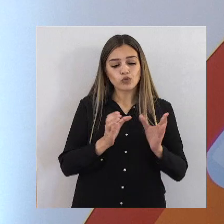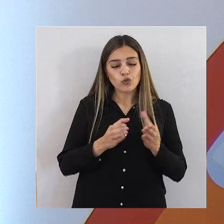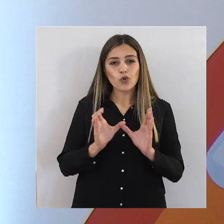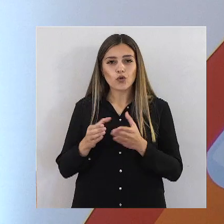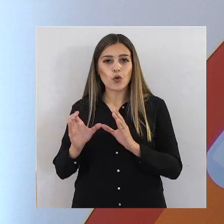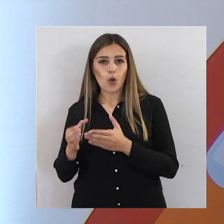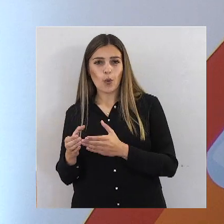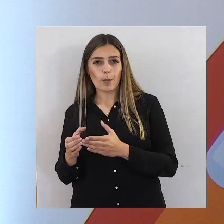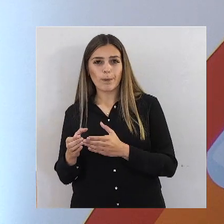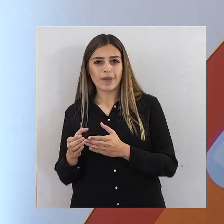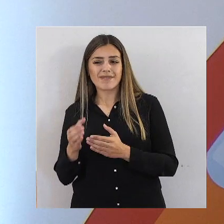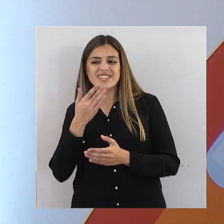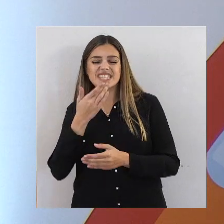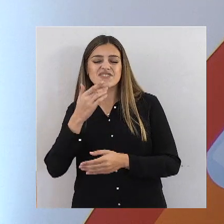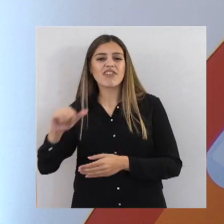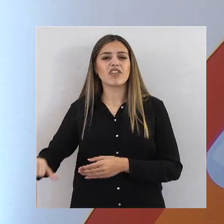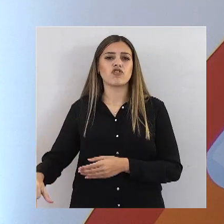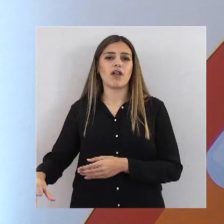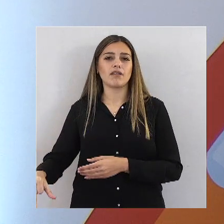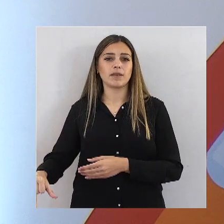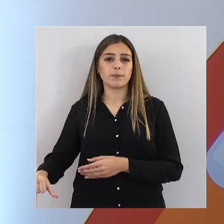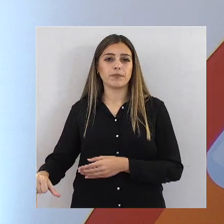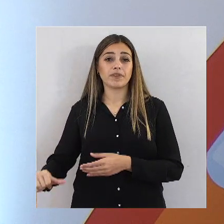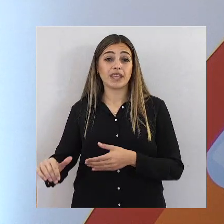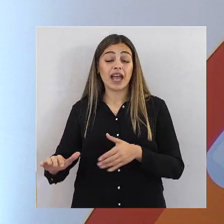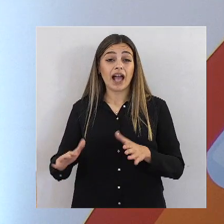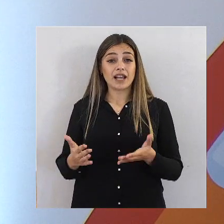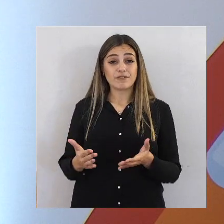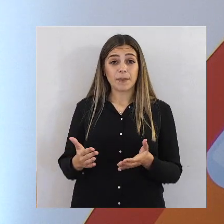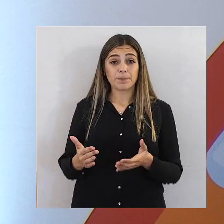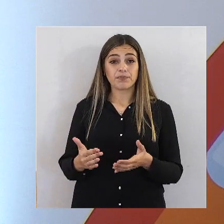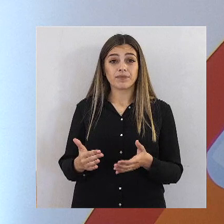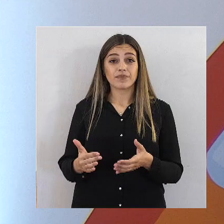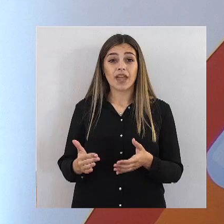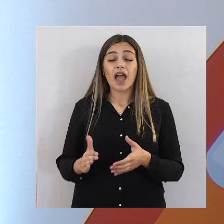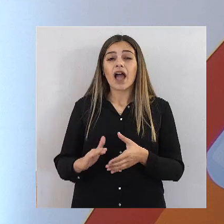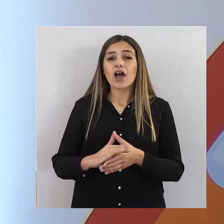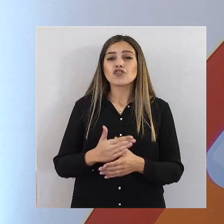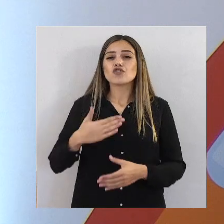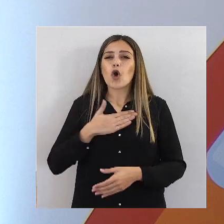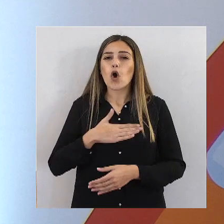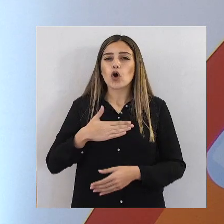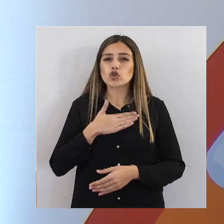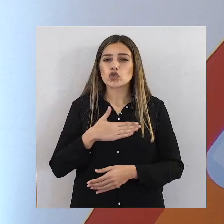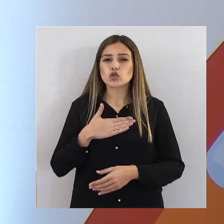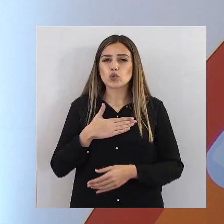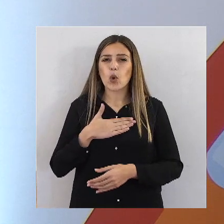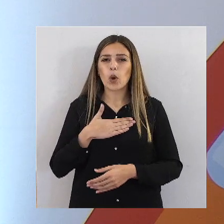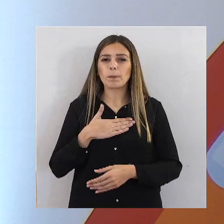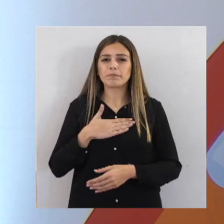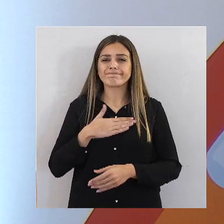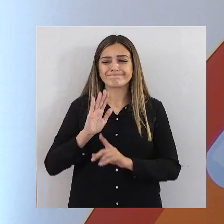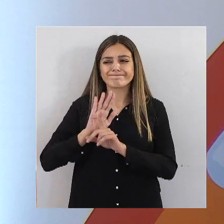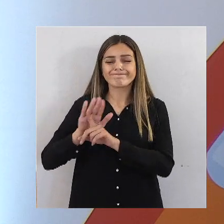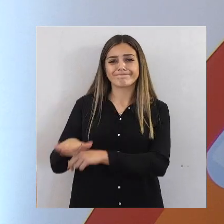of disadvantages which are visible or direct, others may face more subtle inequalities which